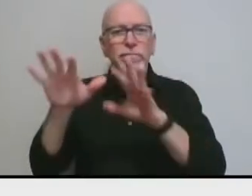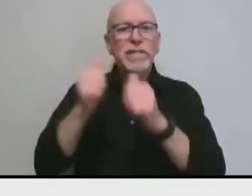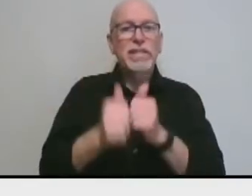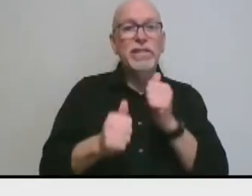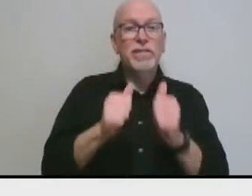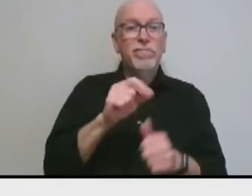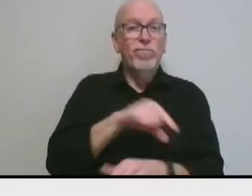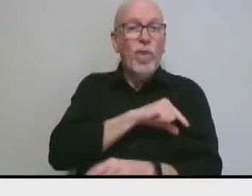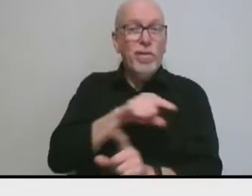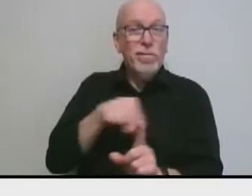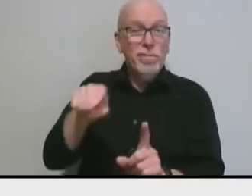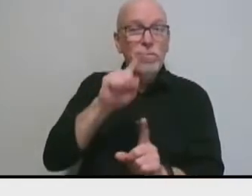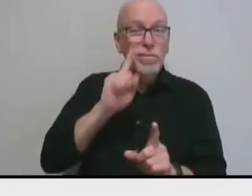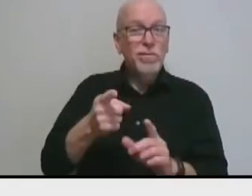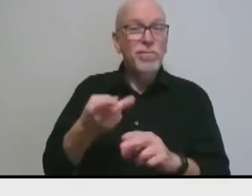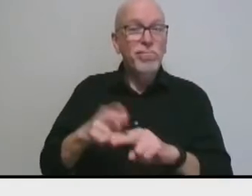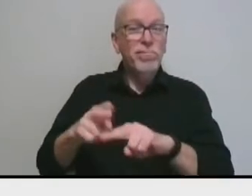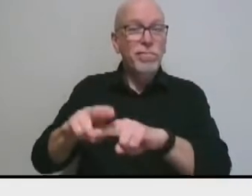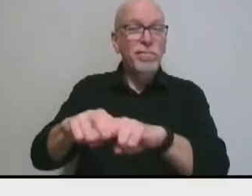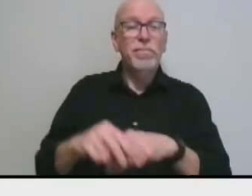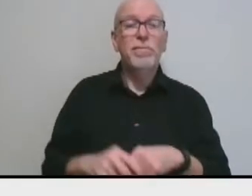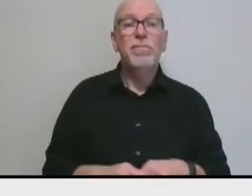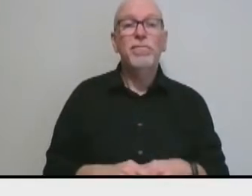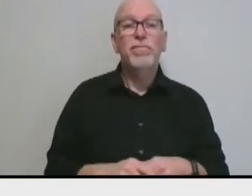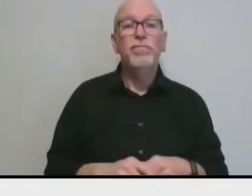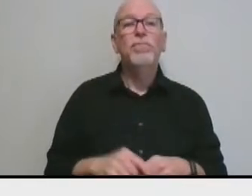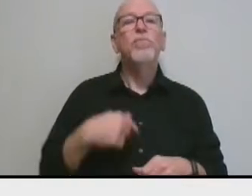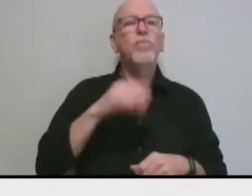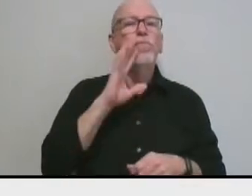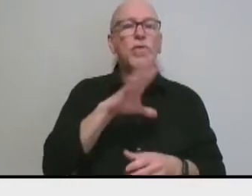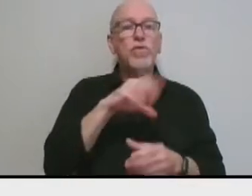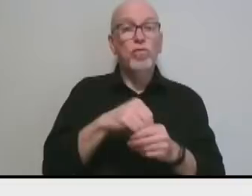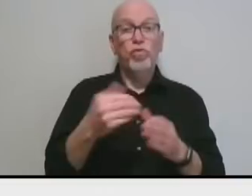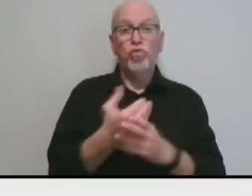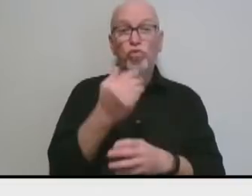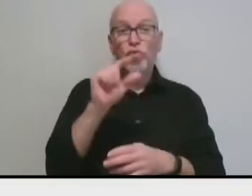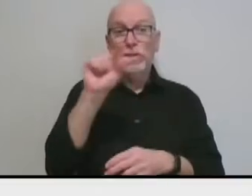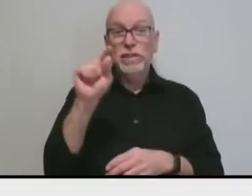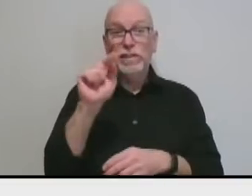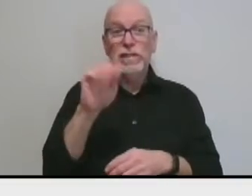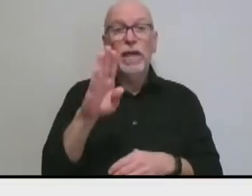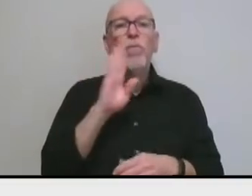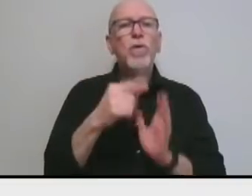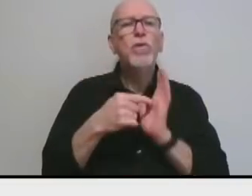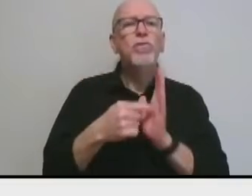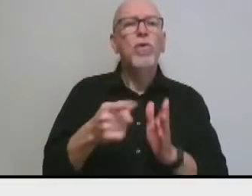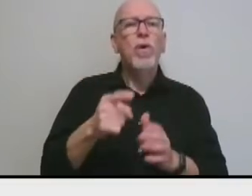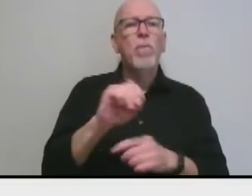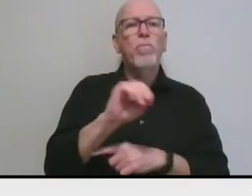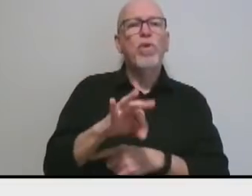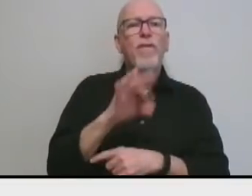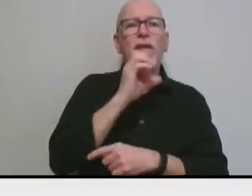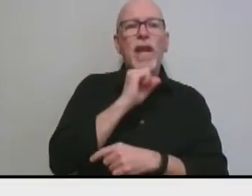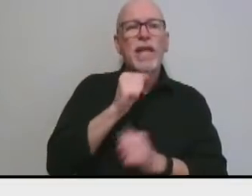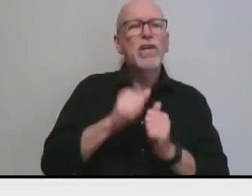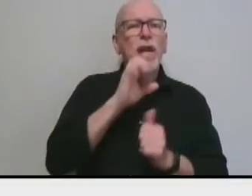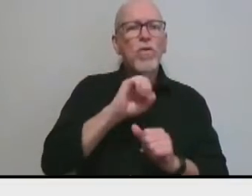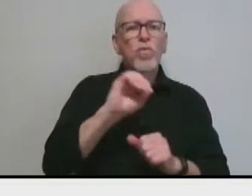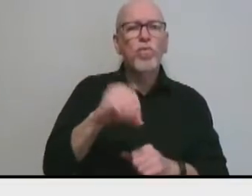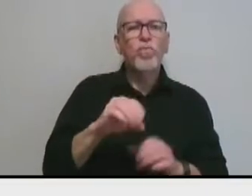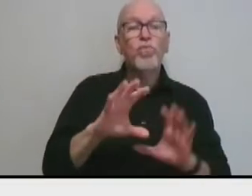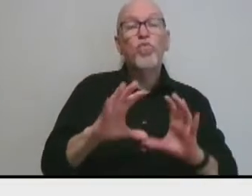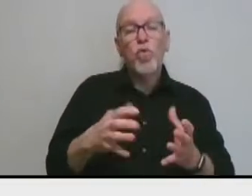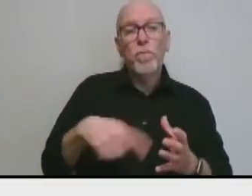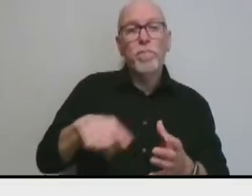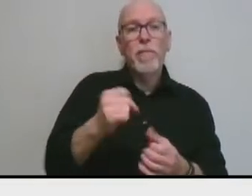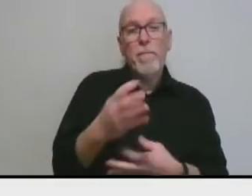rolled out. In addition, we will include a new tab that will better show the percentage of each age group that has received a first